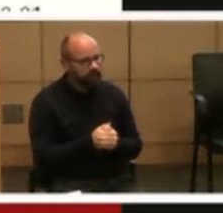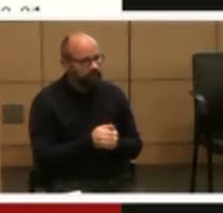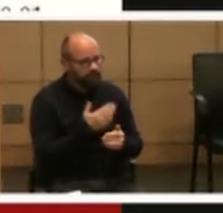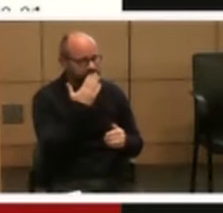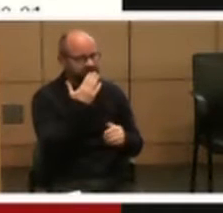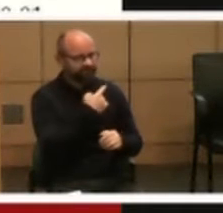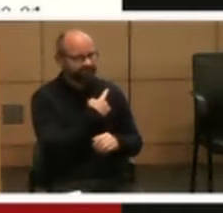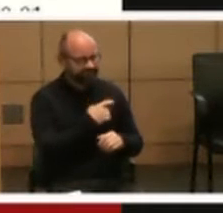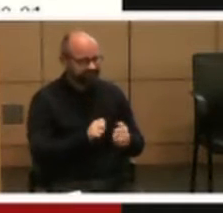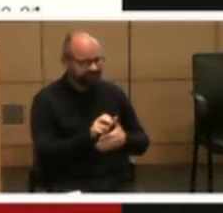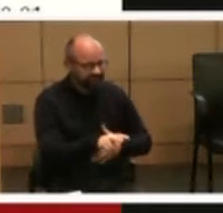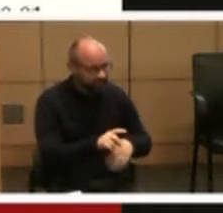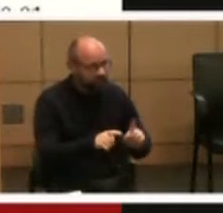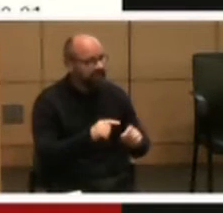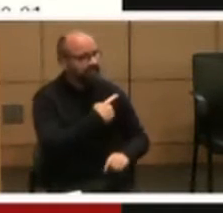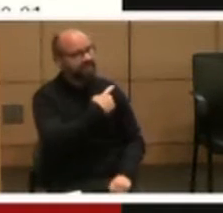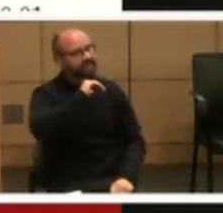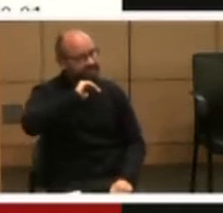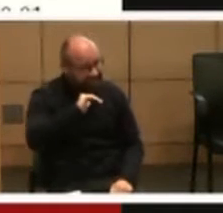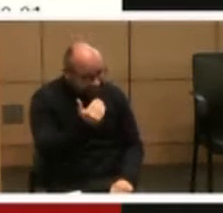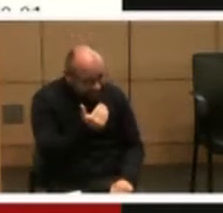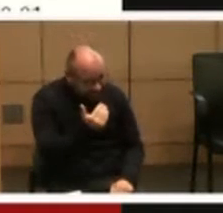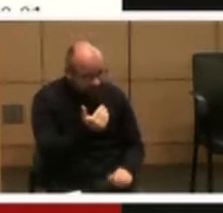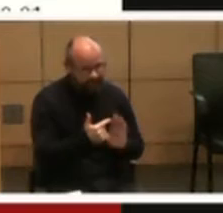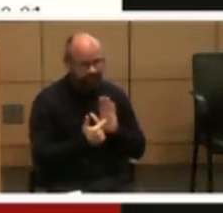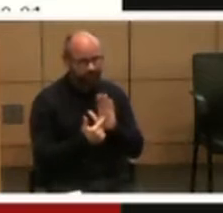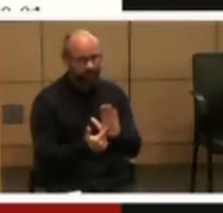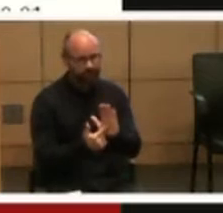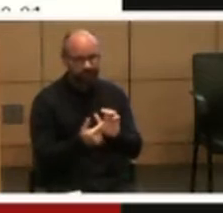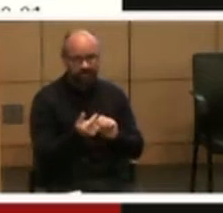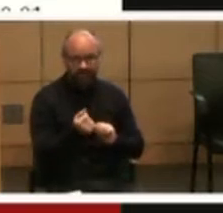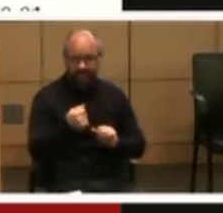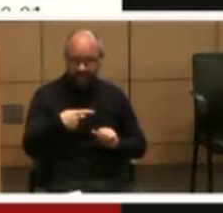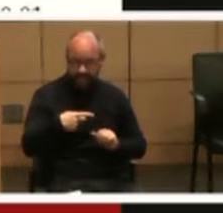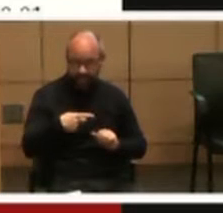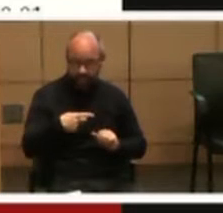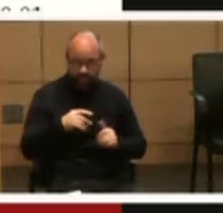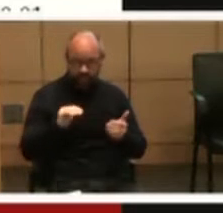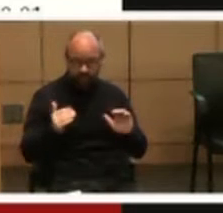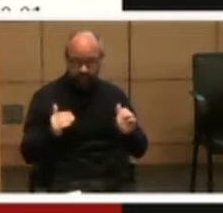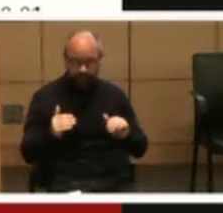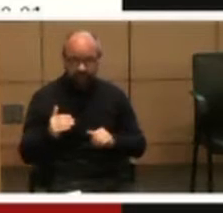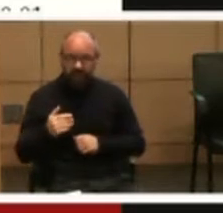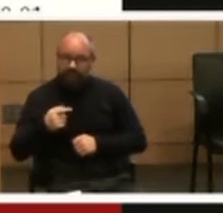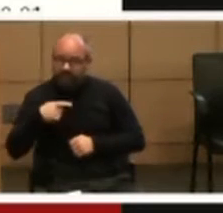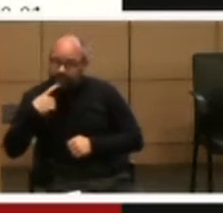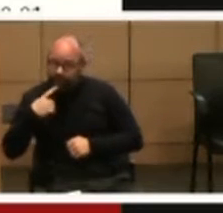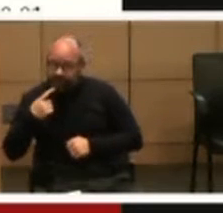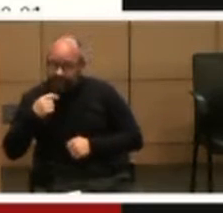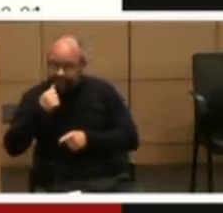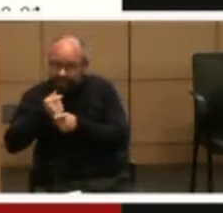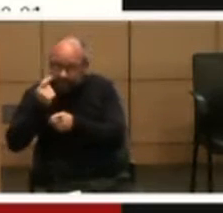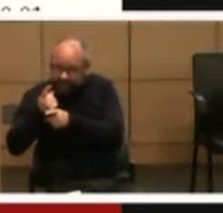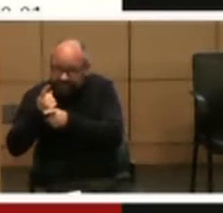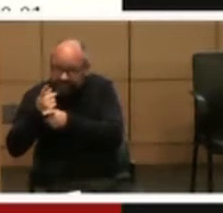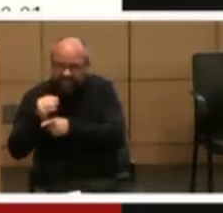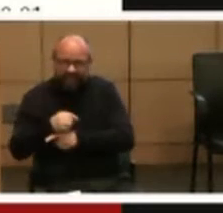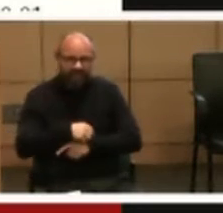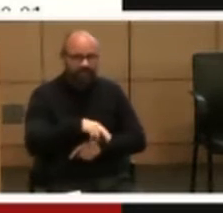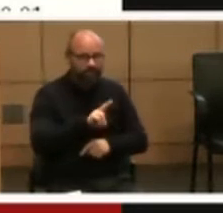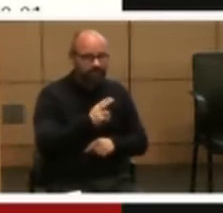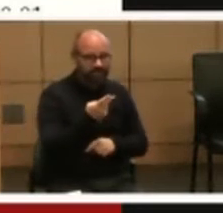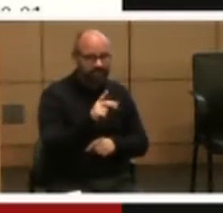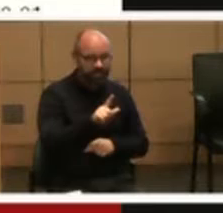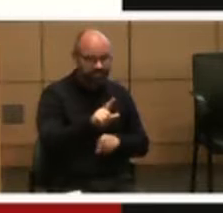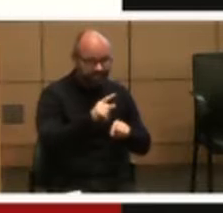But this seems to show that the gap between the kids with unilateral hearing loss and their siblings is growing bigger. And that's a